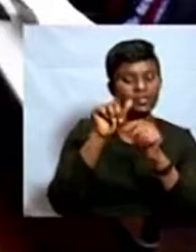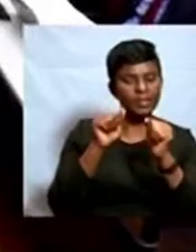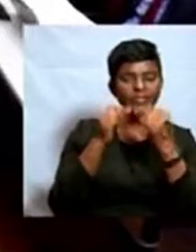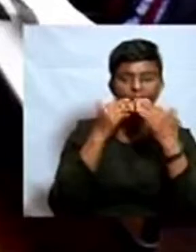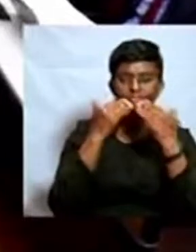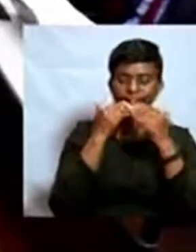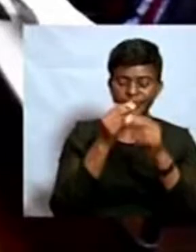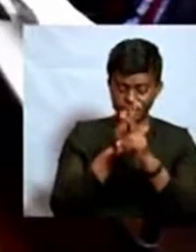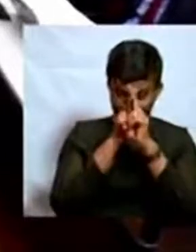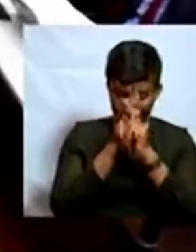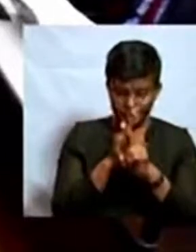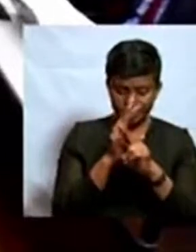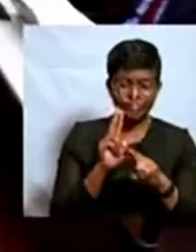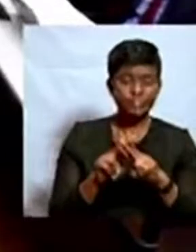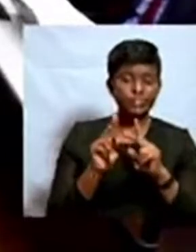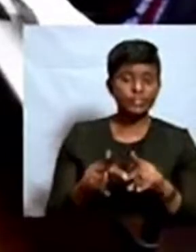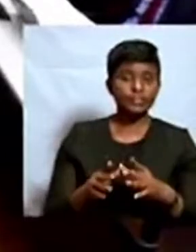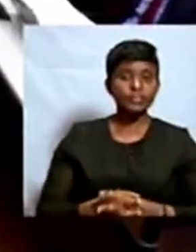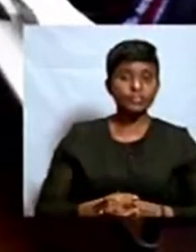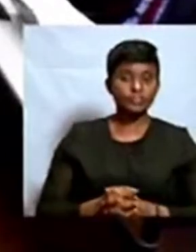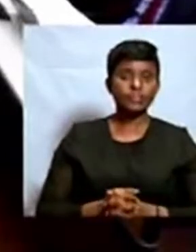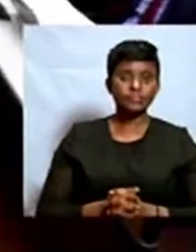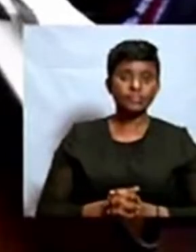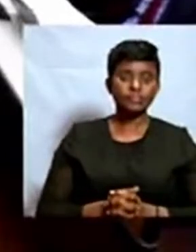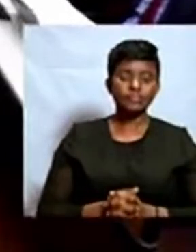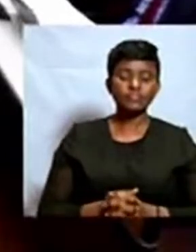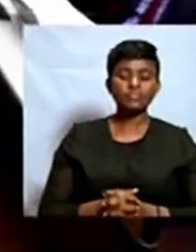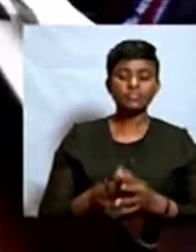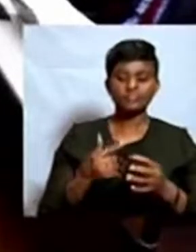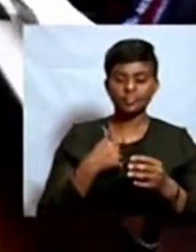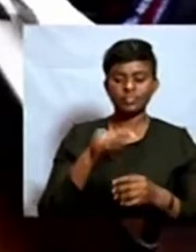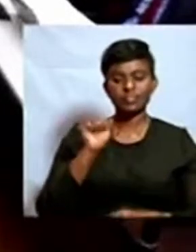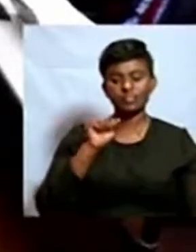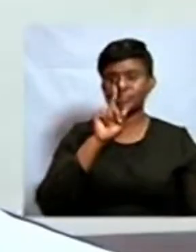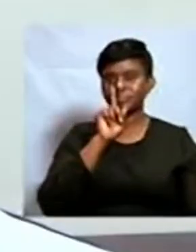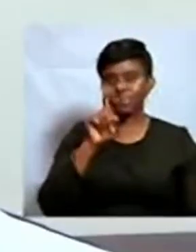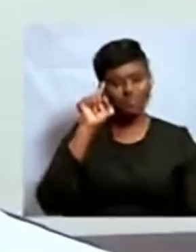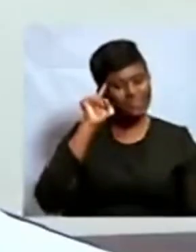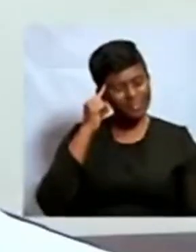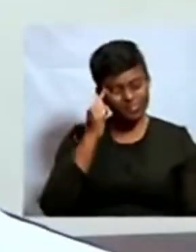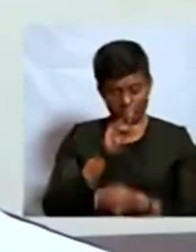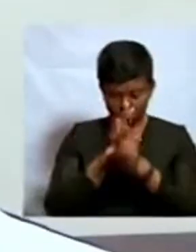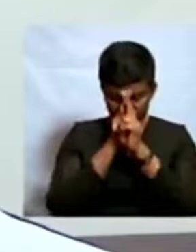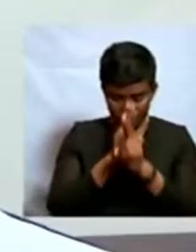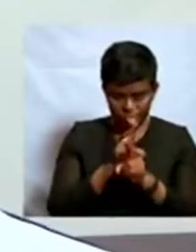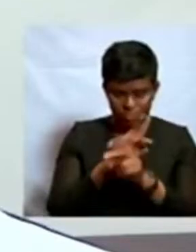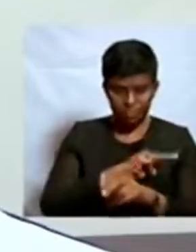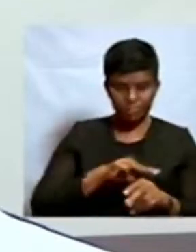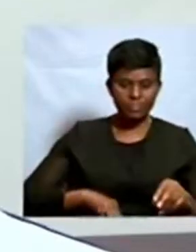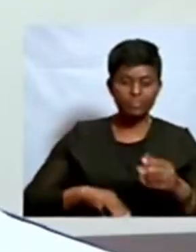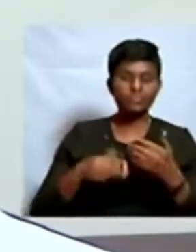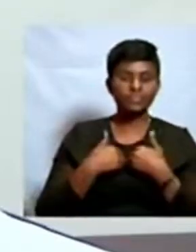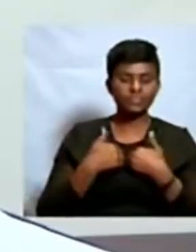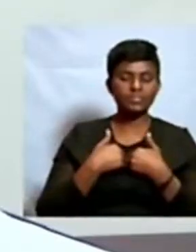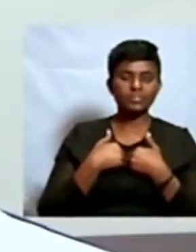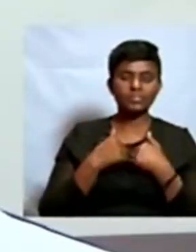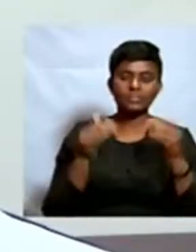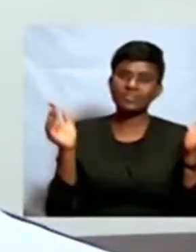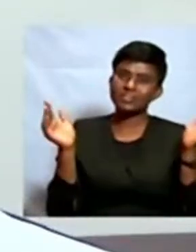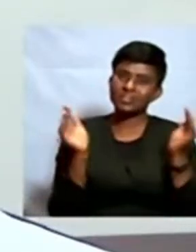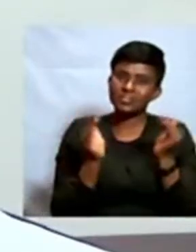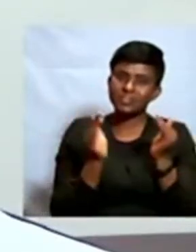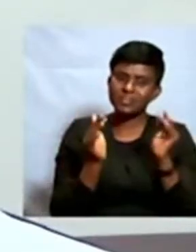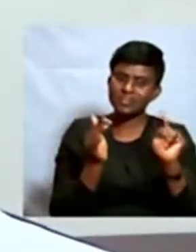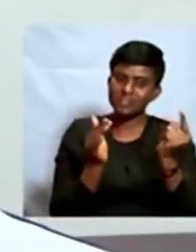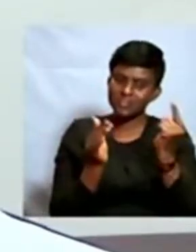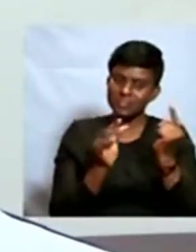Thank you, Honorable Chair. I think the Honorable Member has probably summarized the